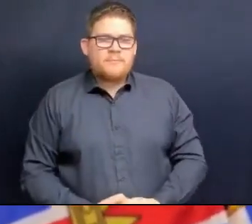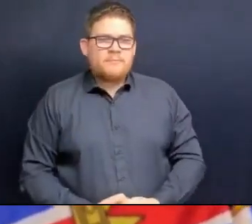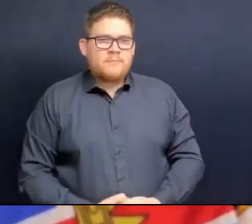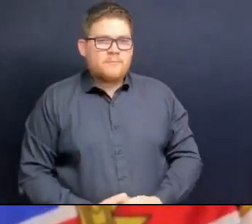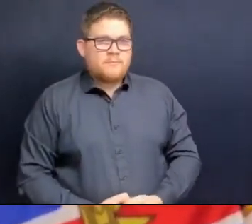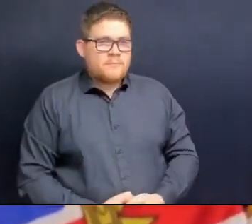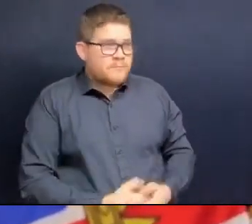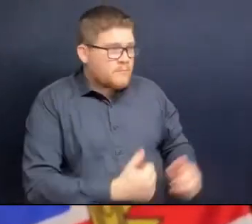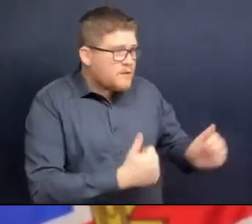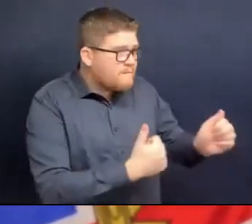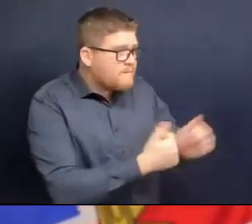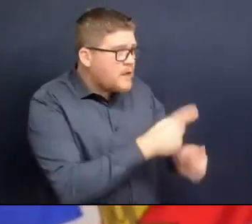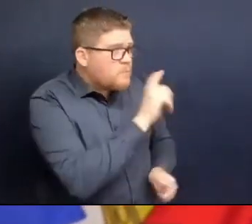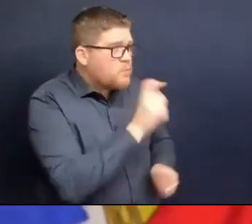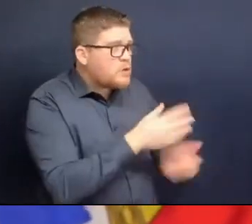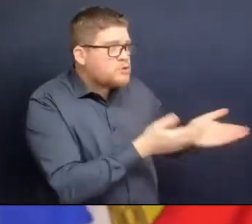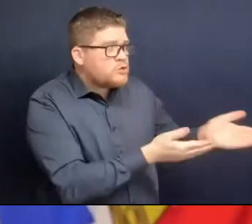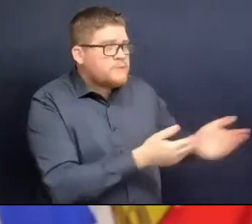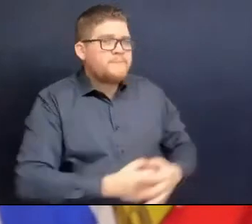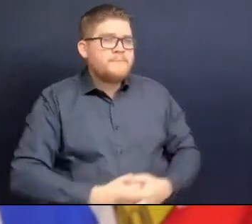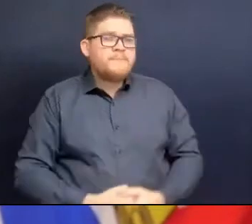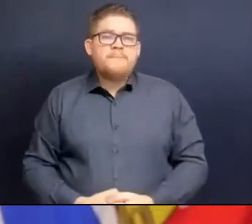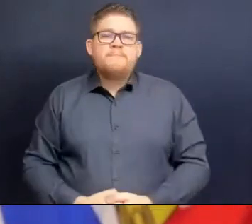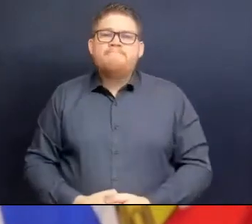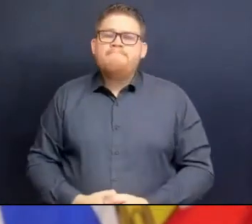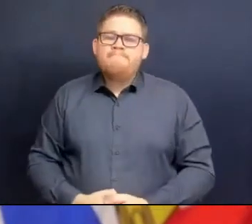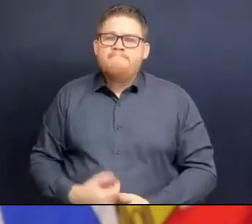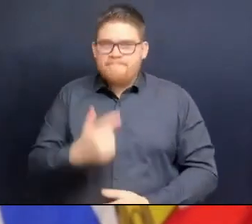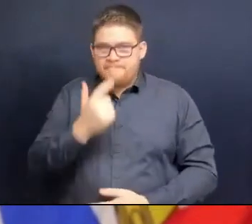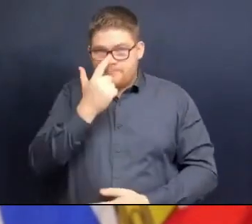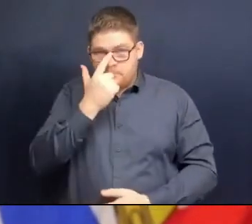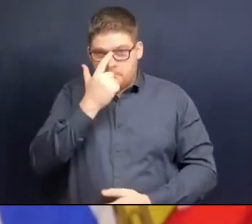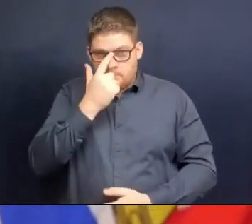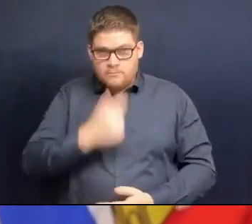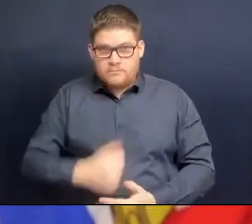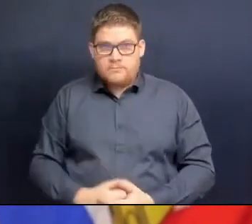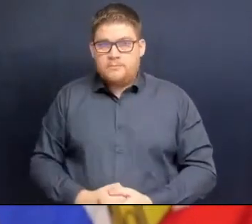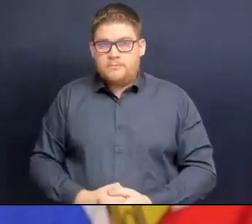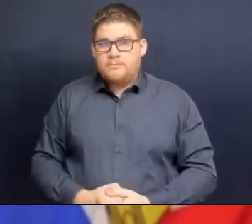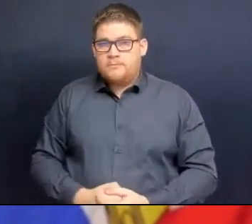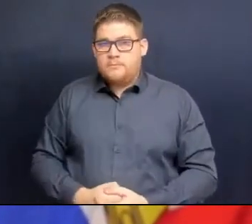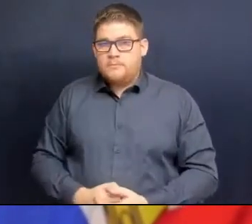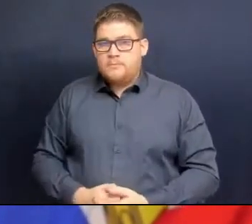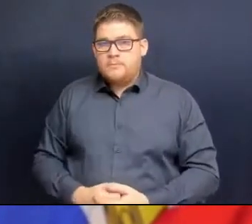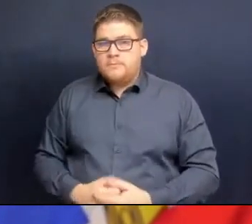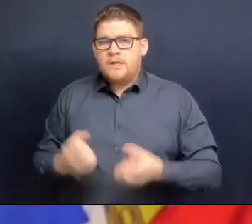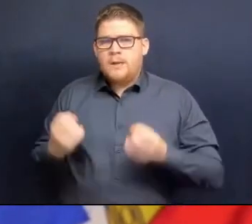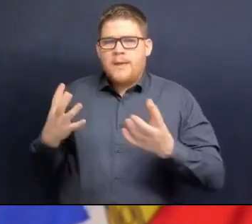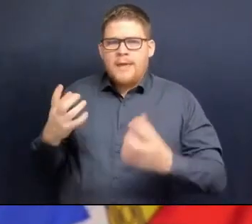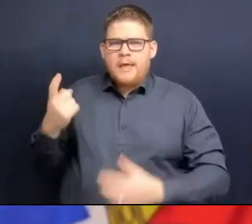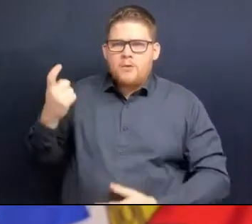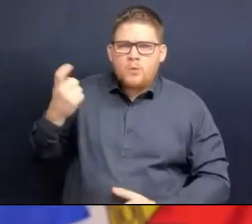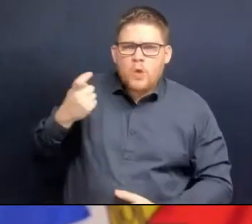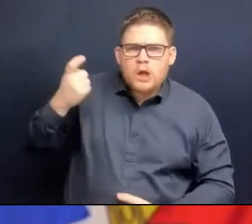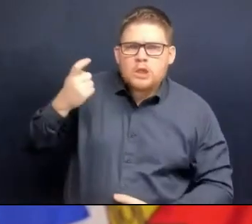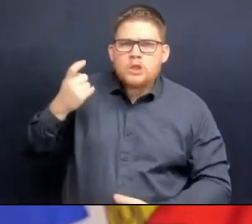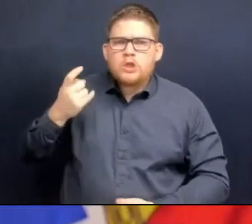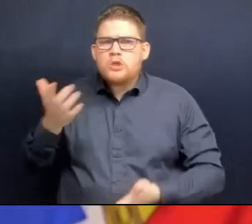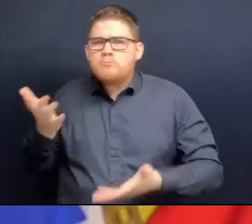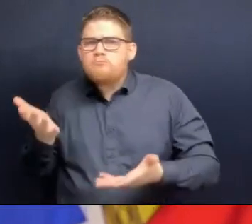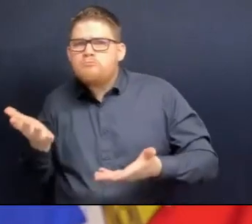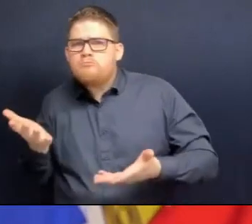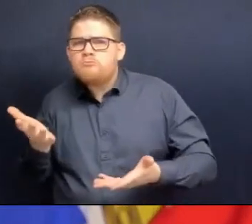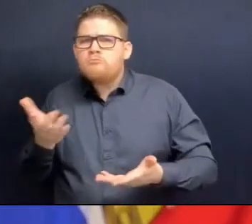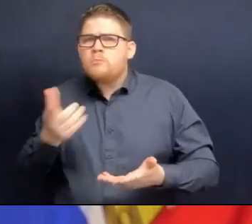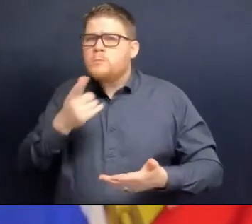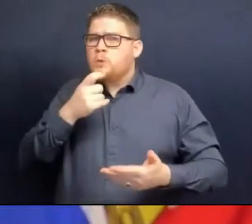Yes, please. Yeah, thanks for that. I just wanted to follow up. Obviously, many are wondering, including those who went to the nightclub